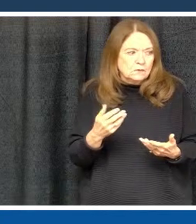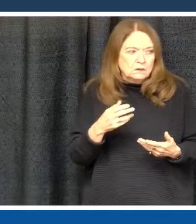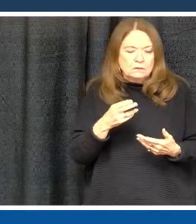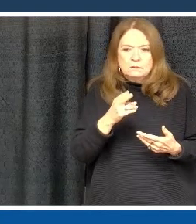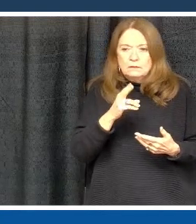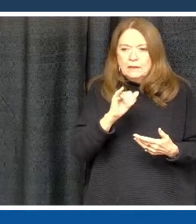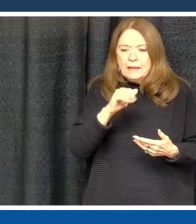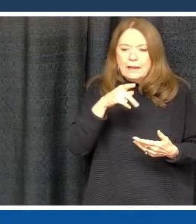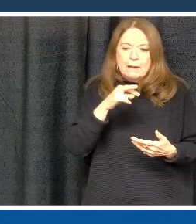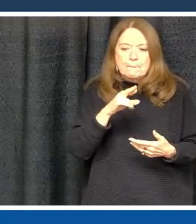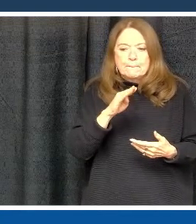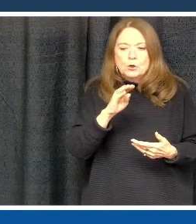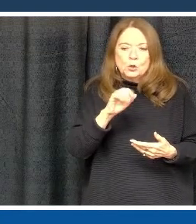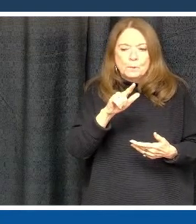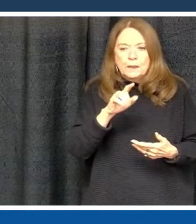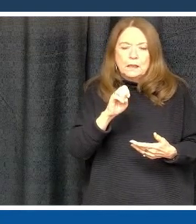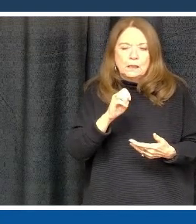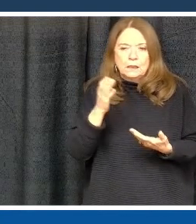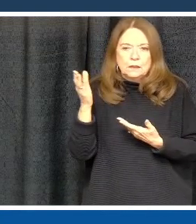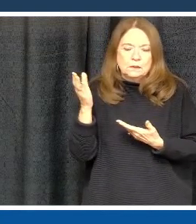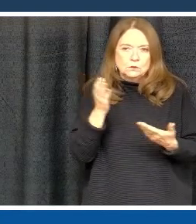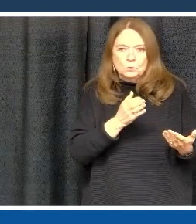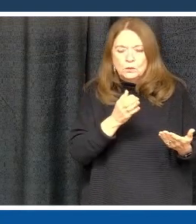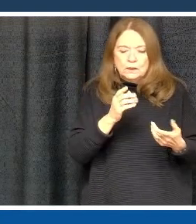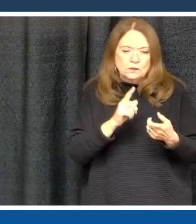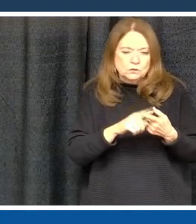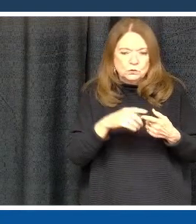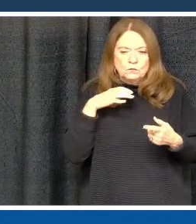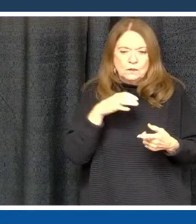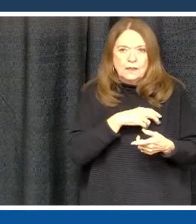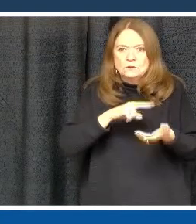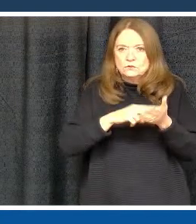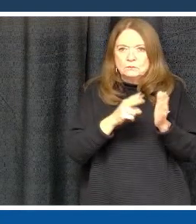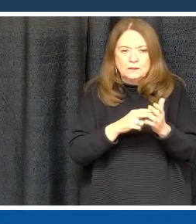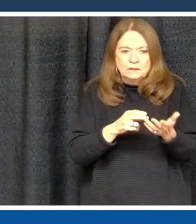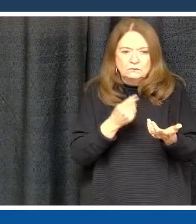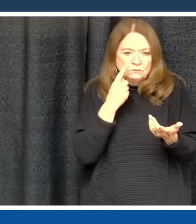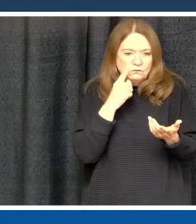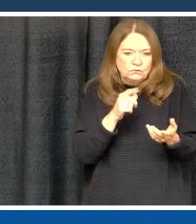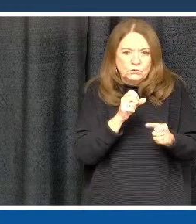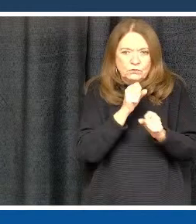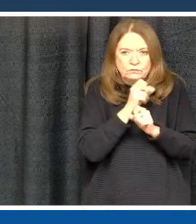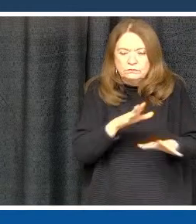hyperbole to bring in front of the council. But the thing is,